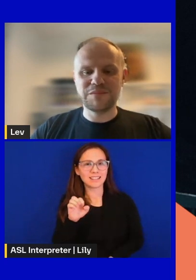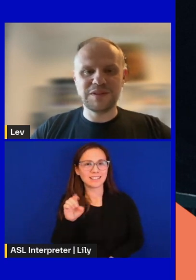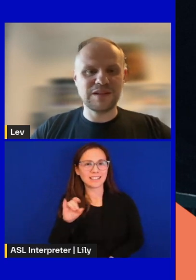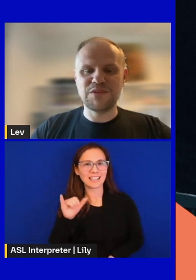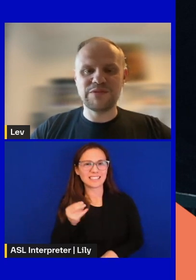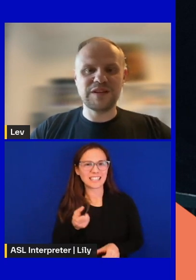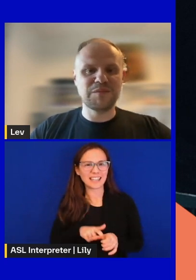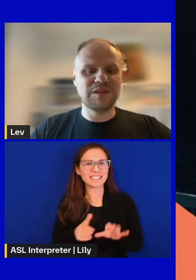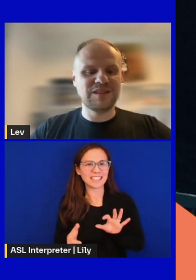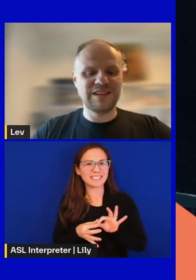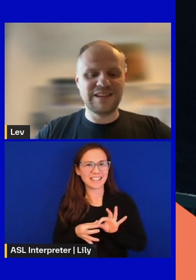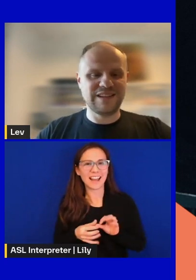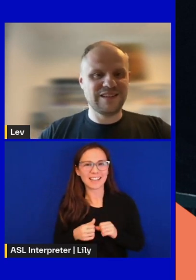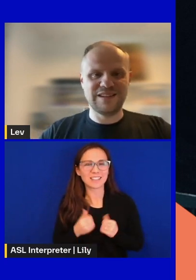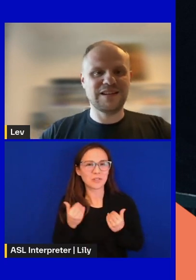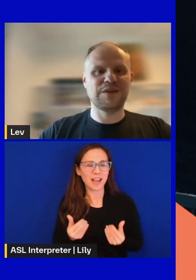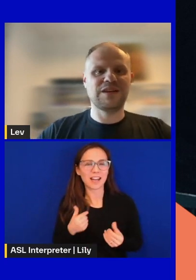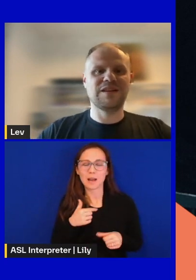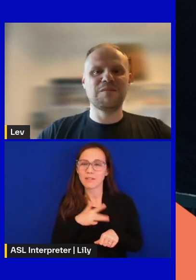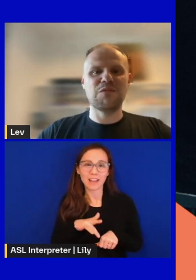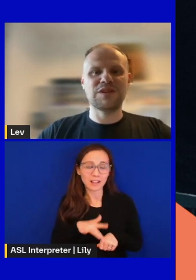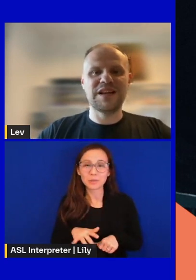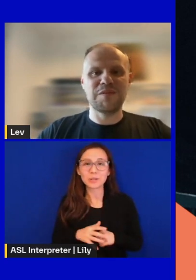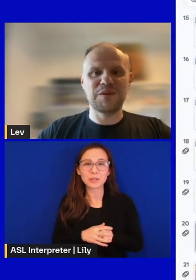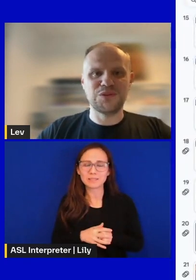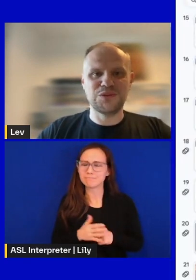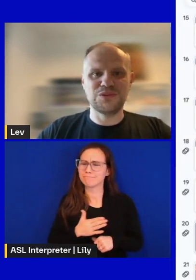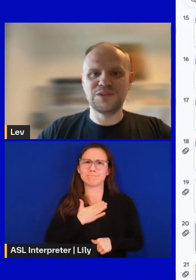email. I'm available, and I'll be